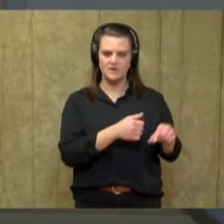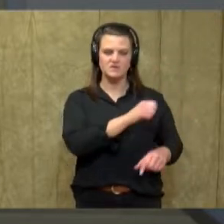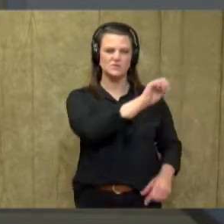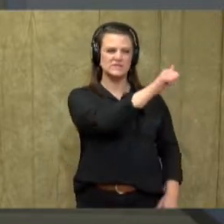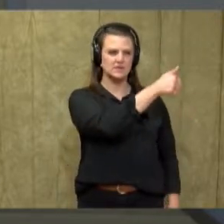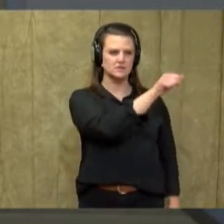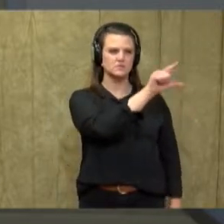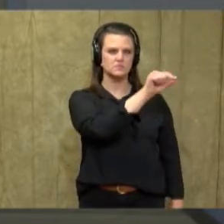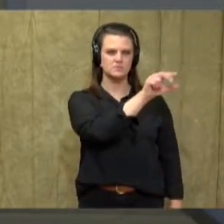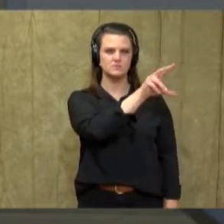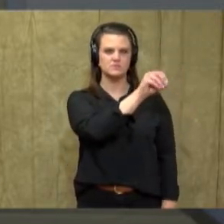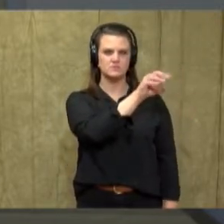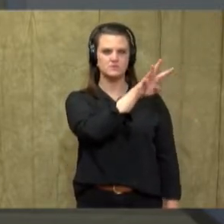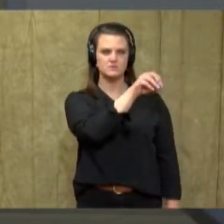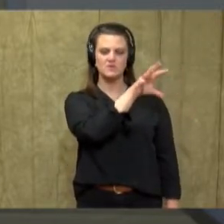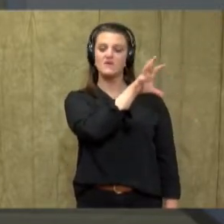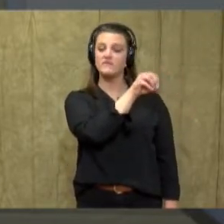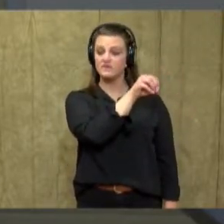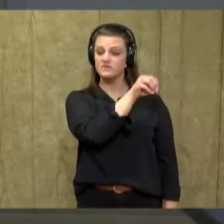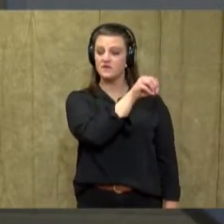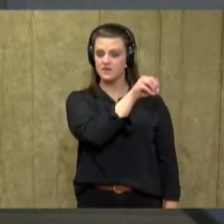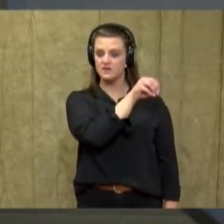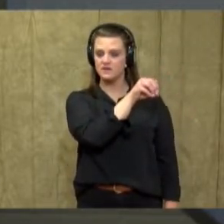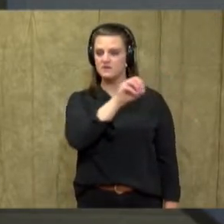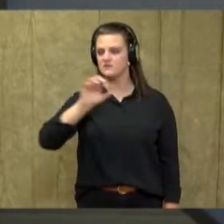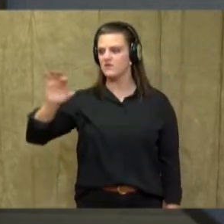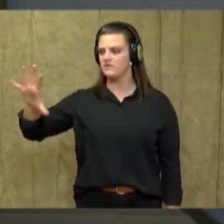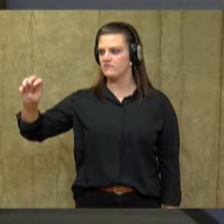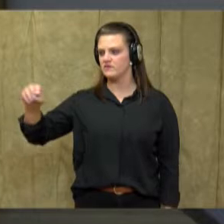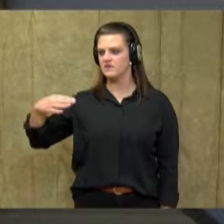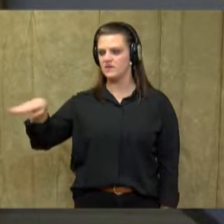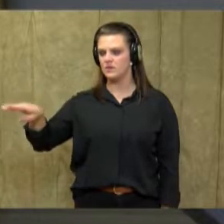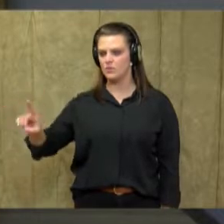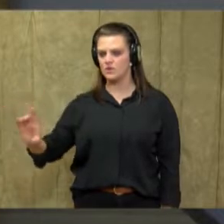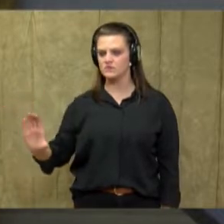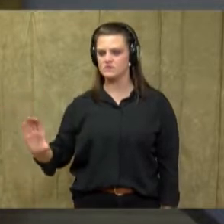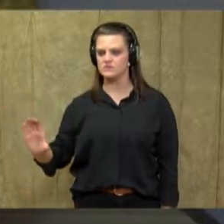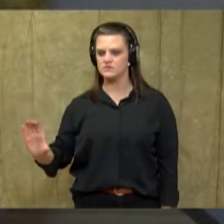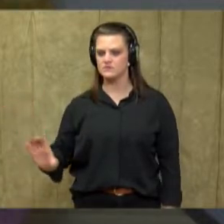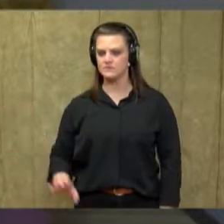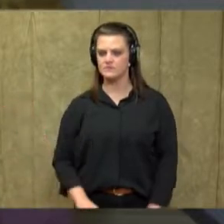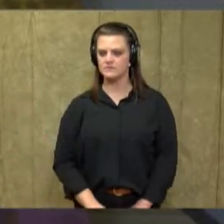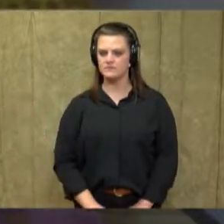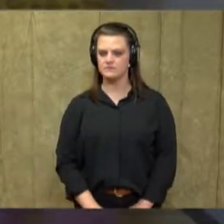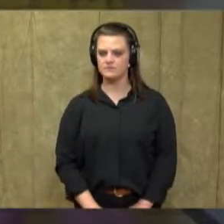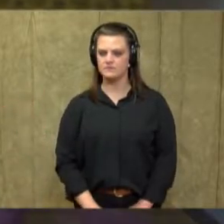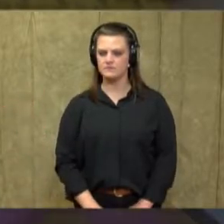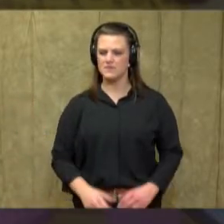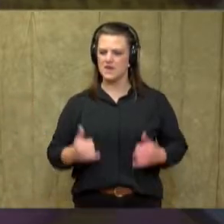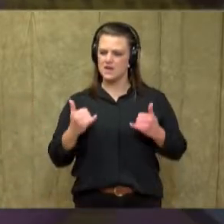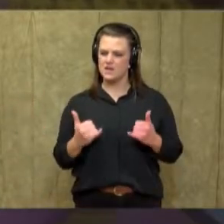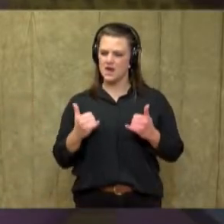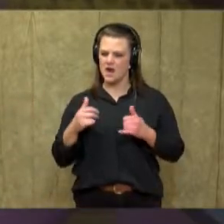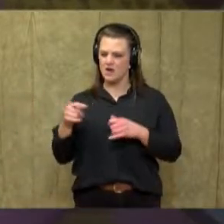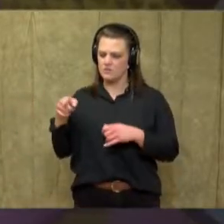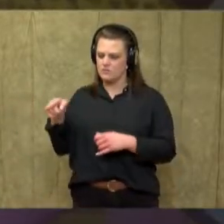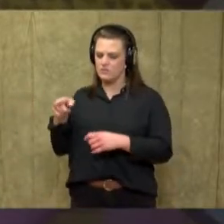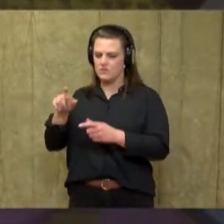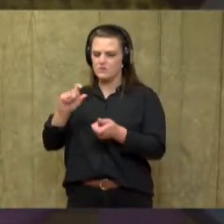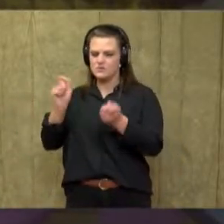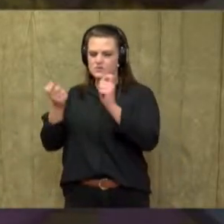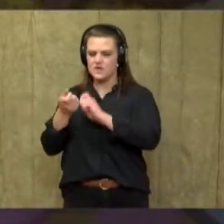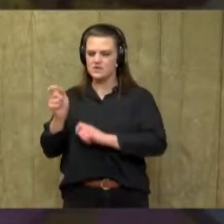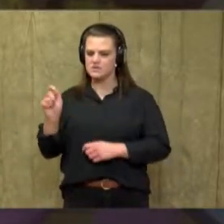20, 30, 40, 50, 50 hundredths. Now, how could I write that as a